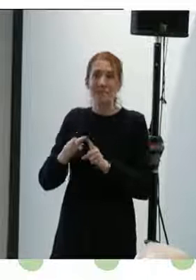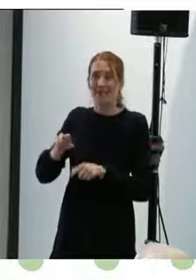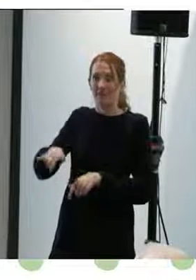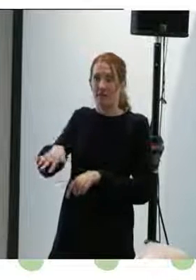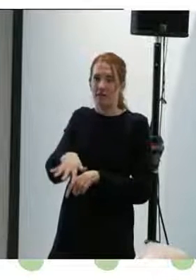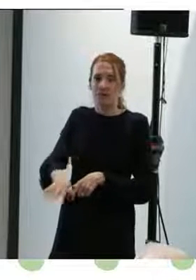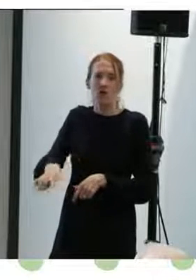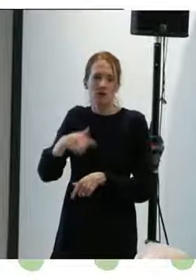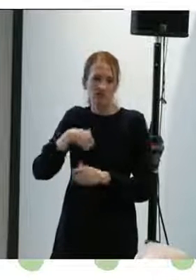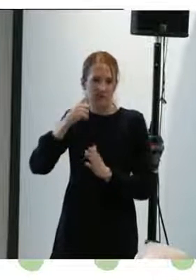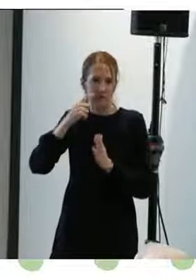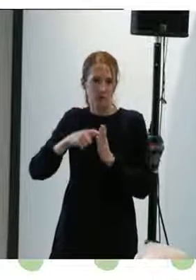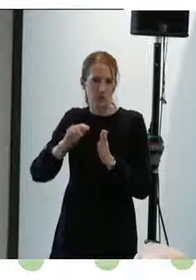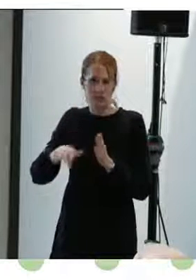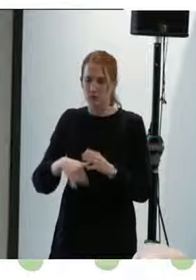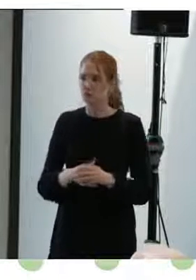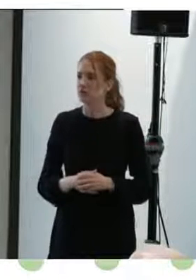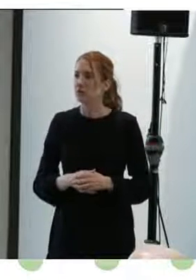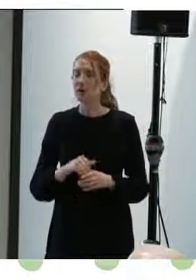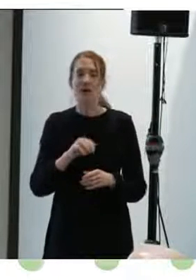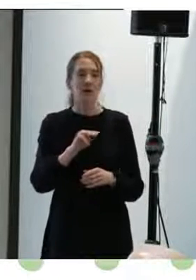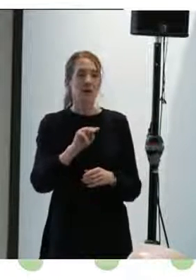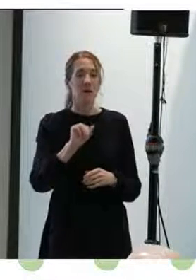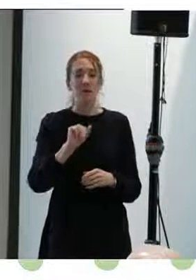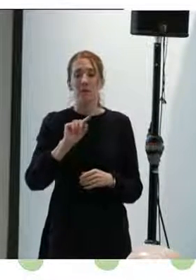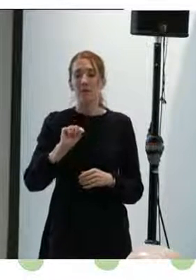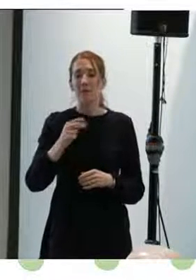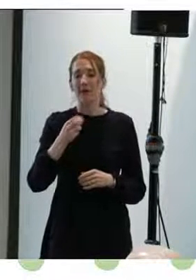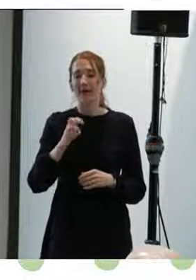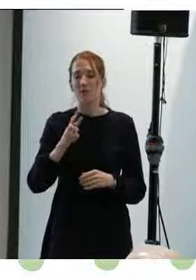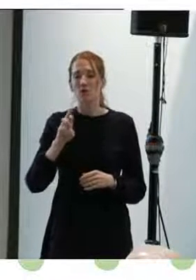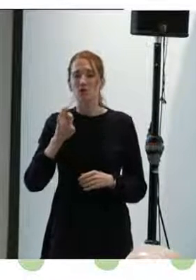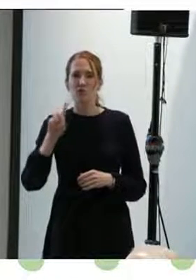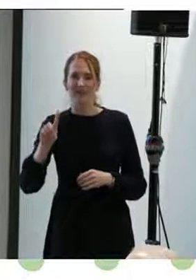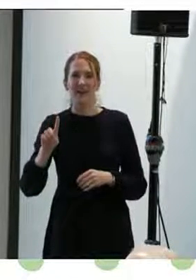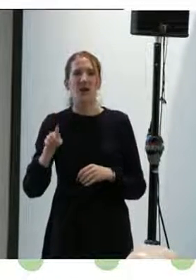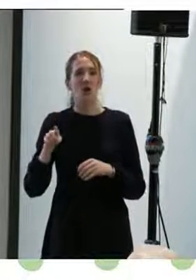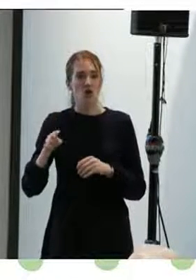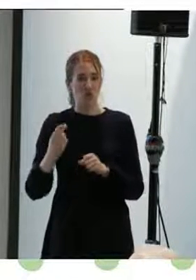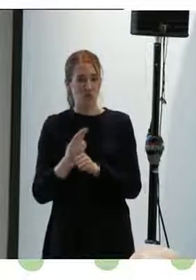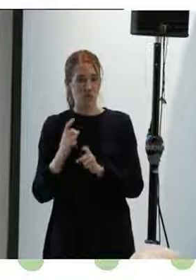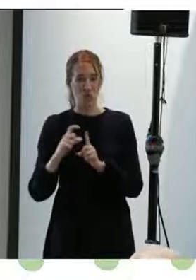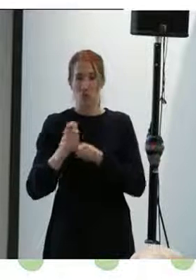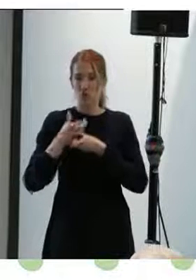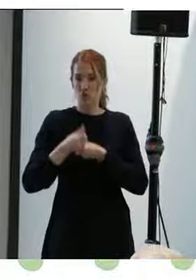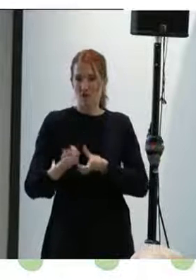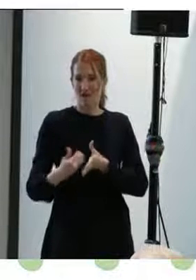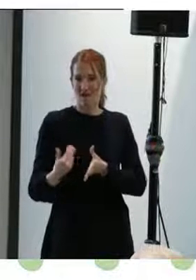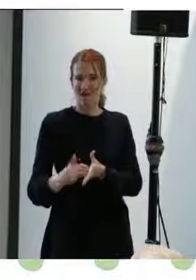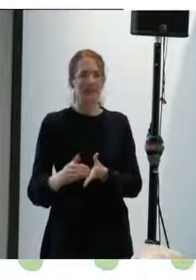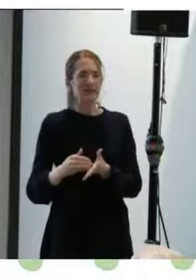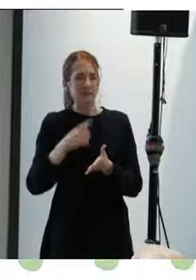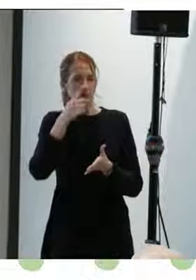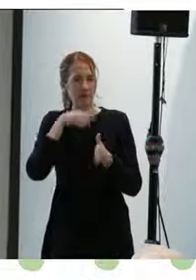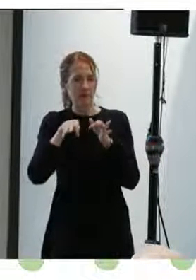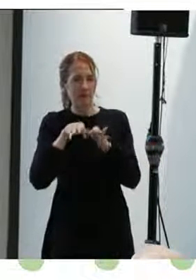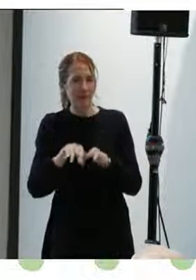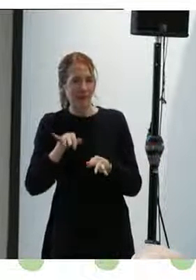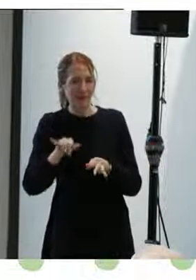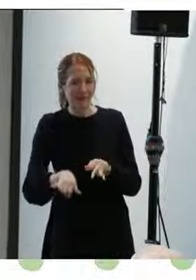found. You've used the word trust a lot. How do you define trust? That's a really good question.